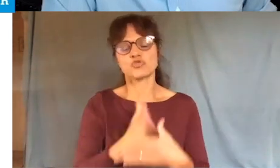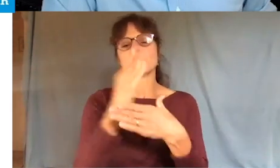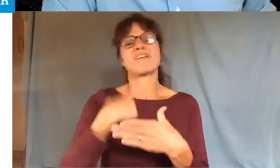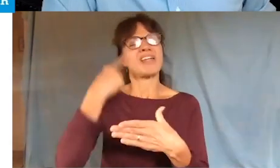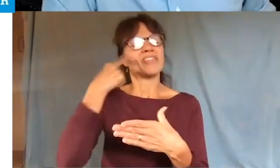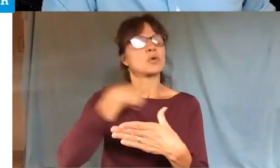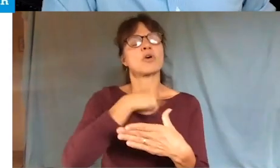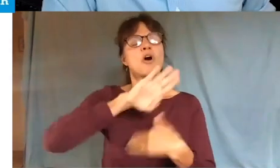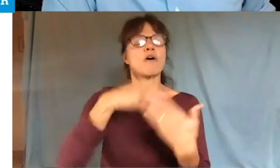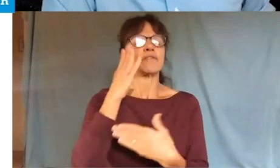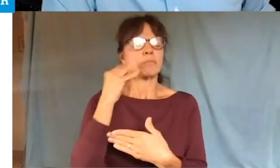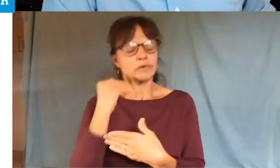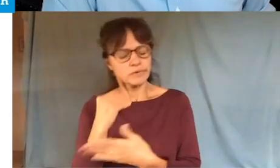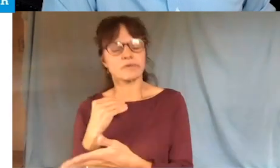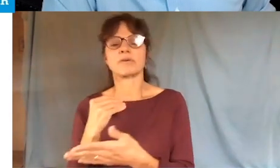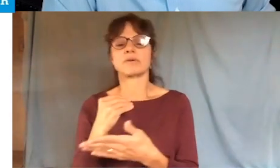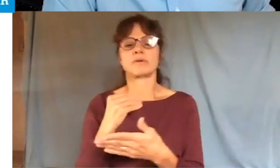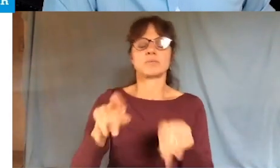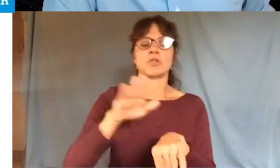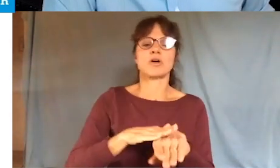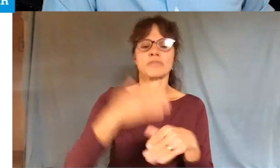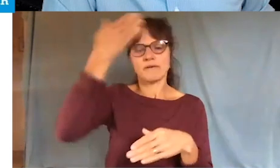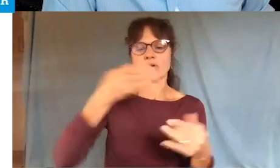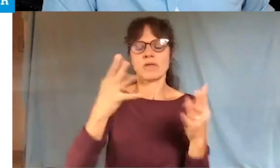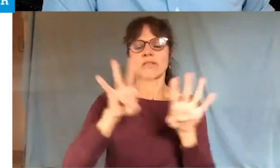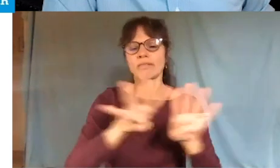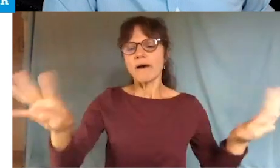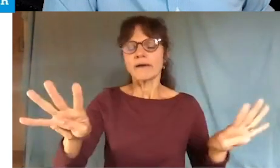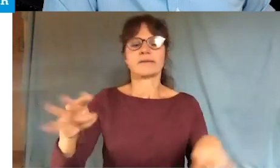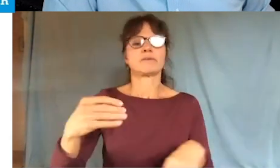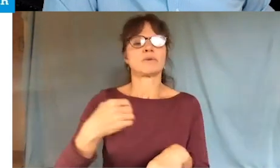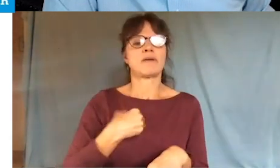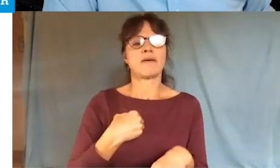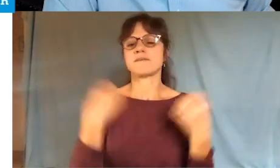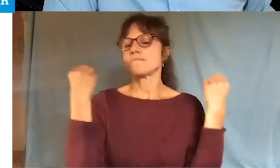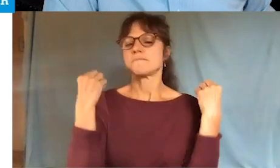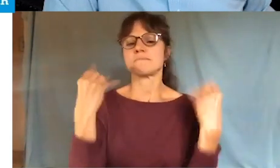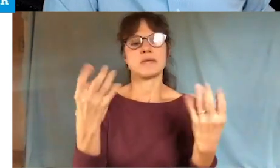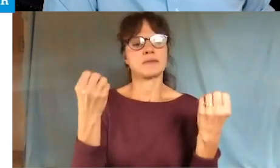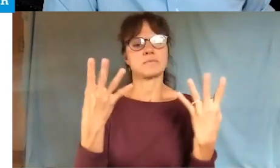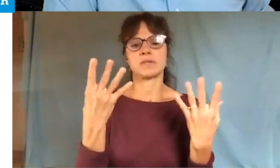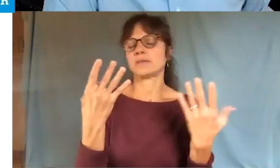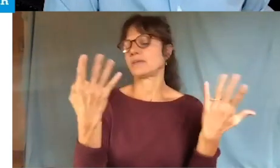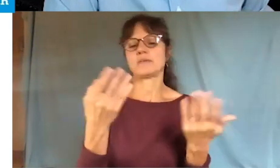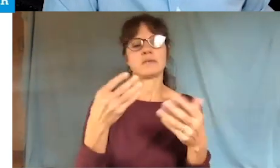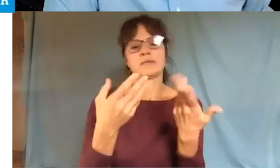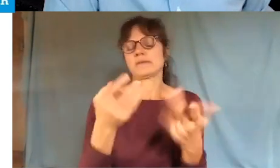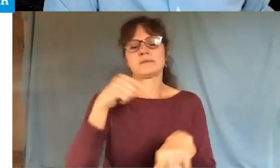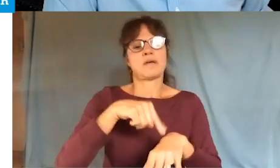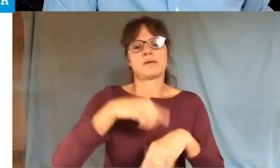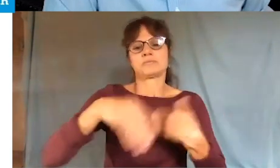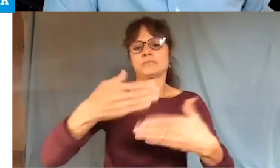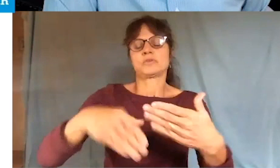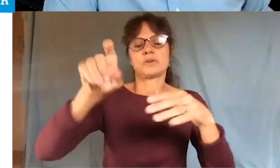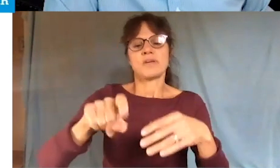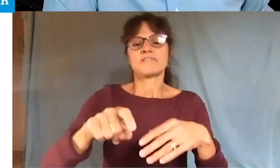familiar with this, those that are on the front lines. There is multiple points along the way where we, I think, have to be